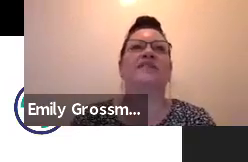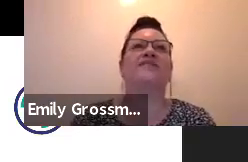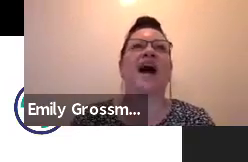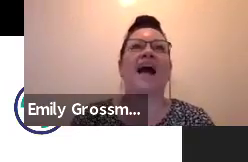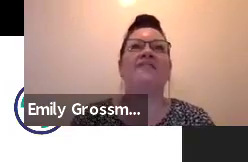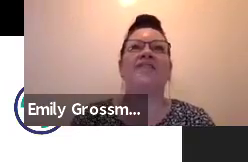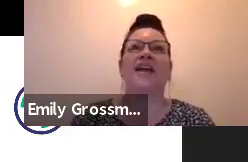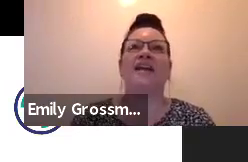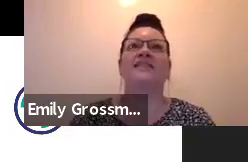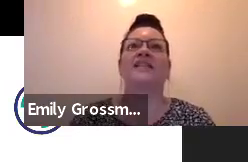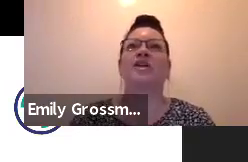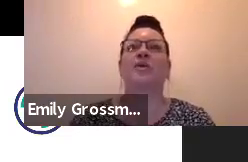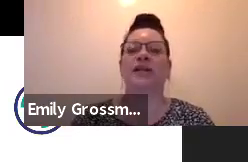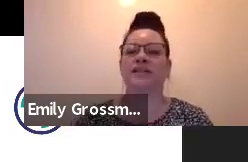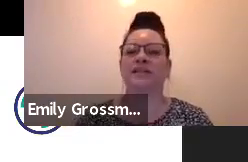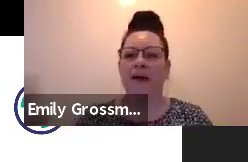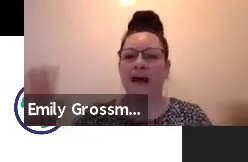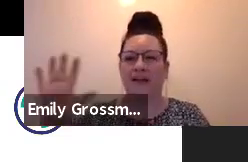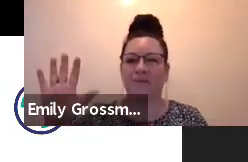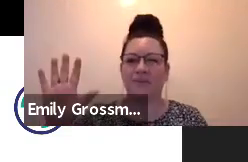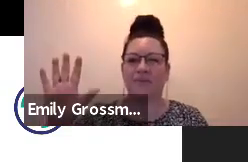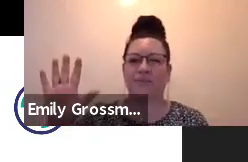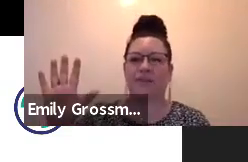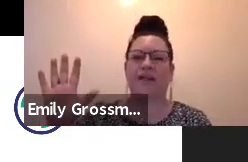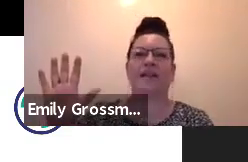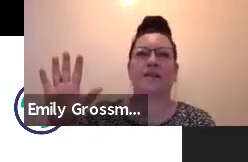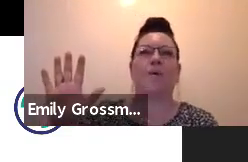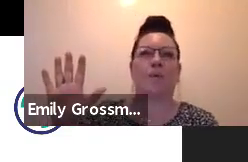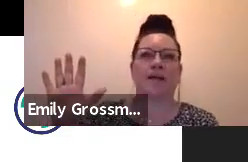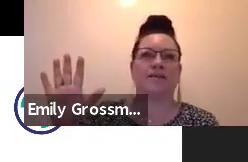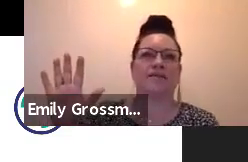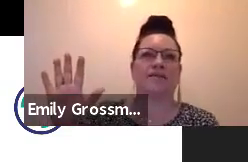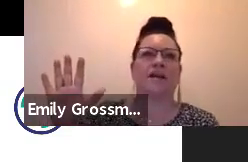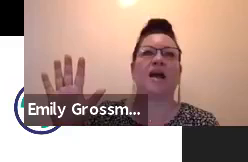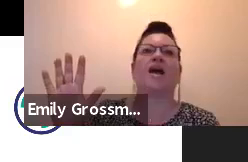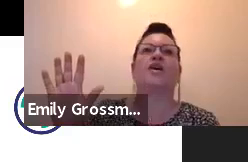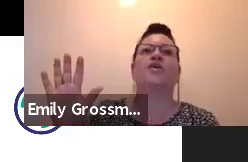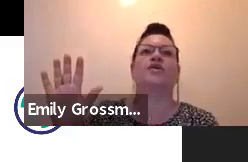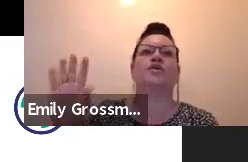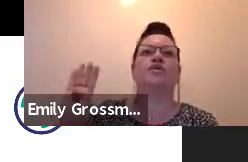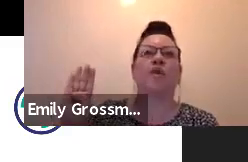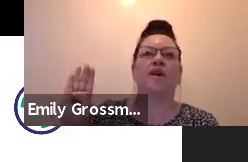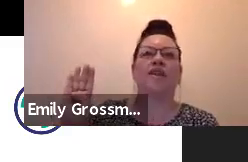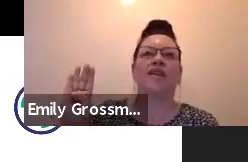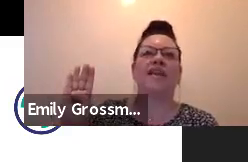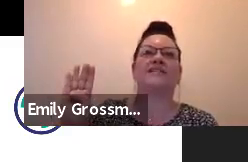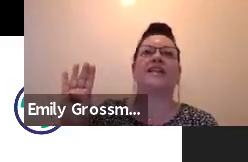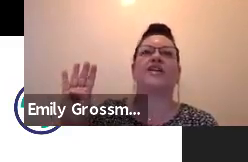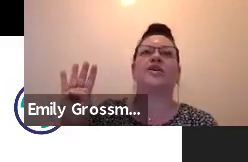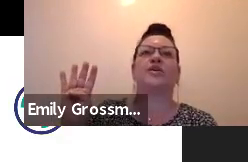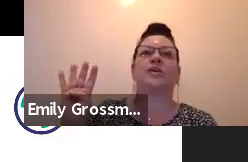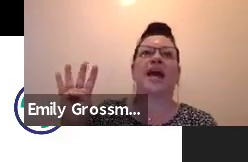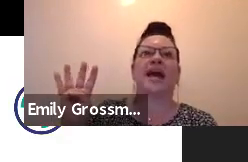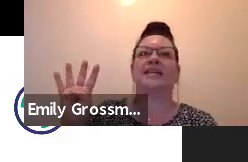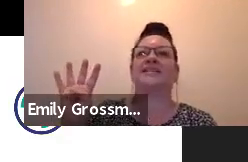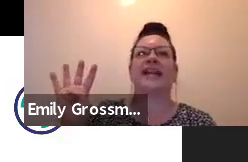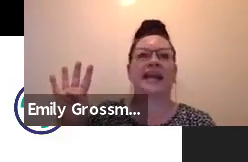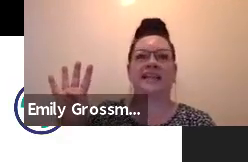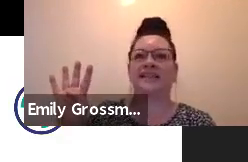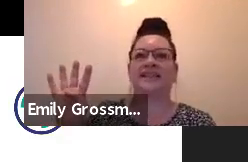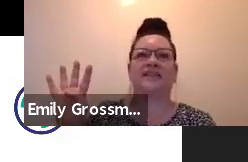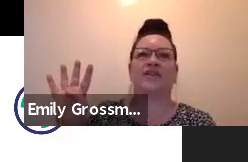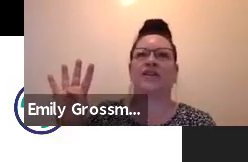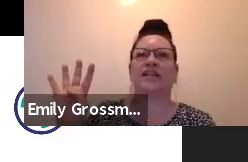you find 5 things that you can smell in the moment. You do 4 things that you